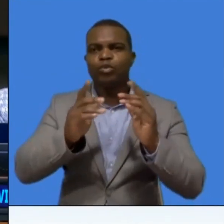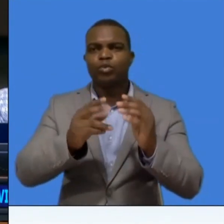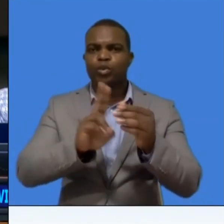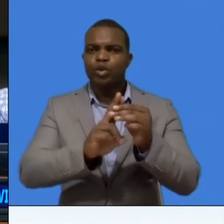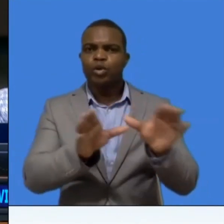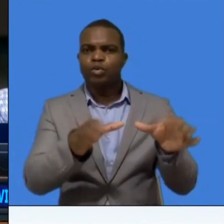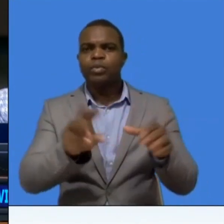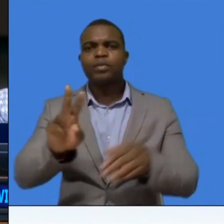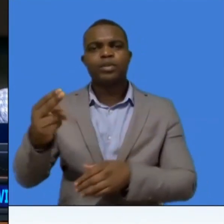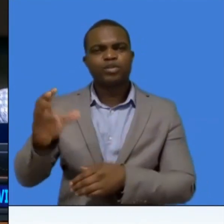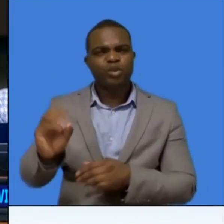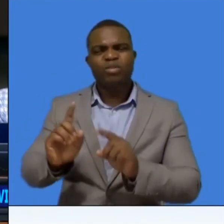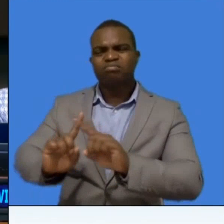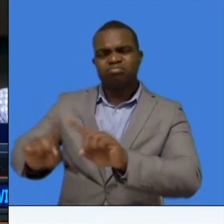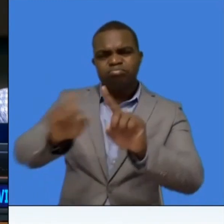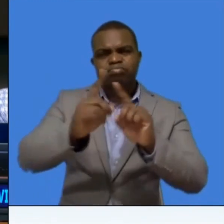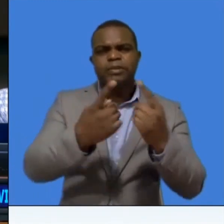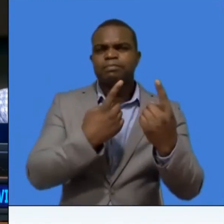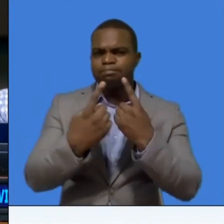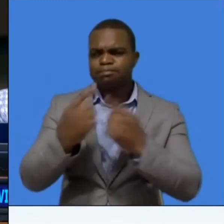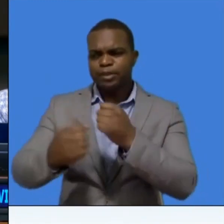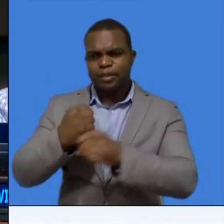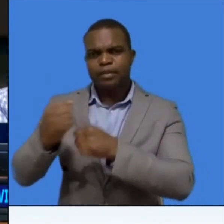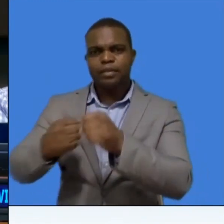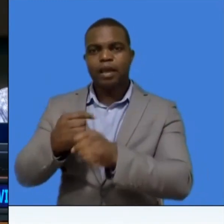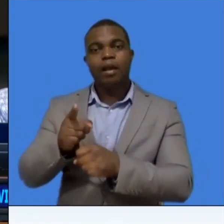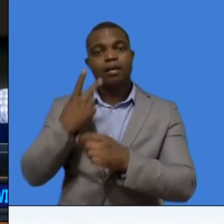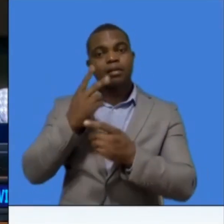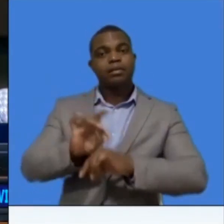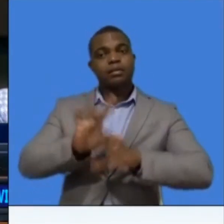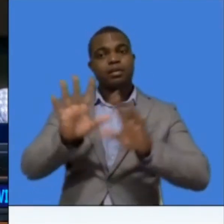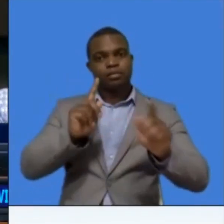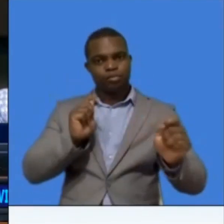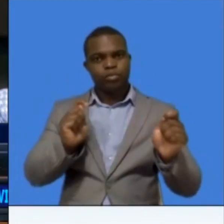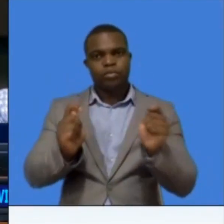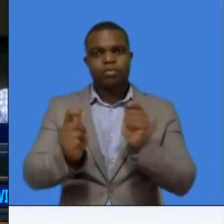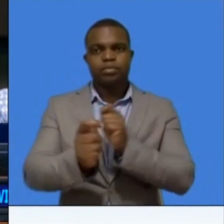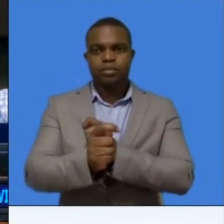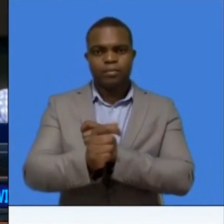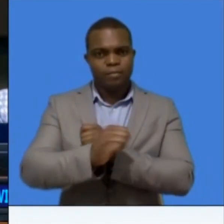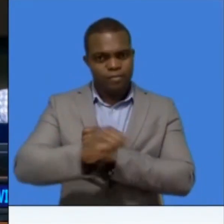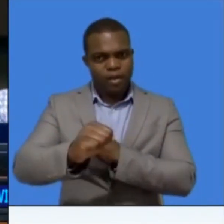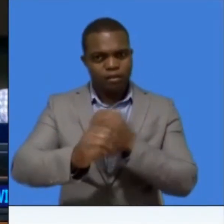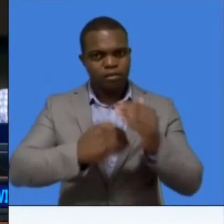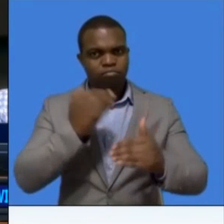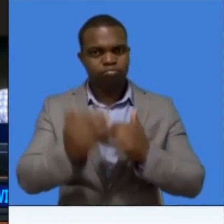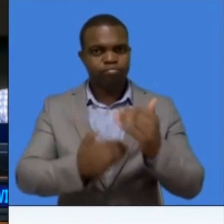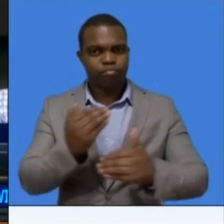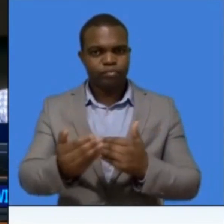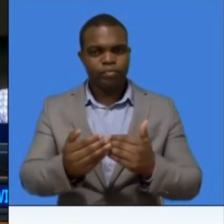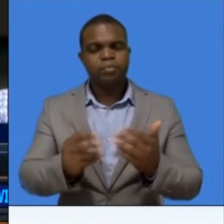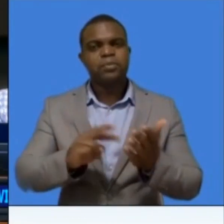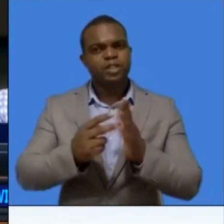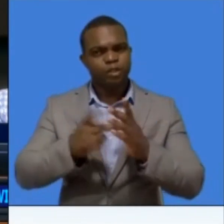and every one of us to take the key messages that have emanated from these sessions back to our capitals, back to our countries